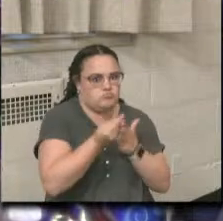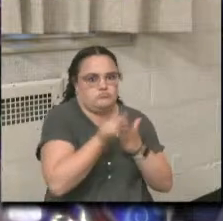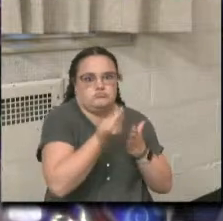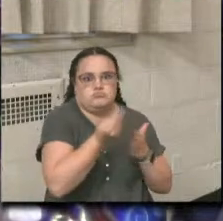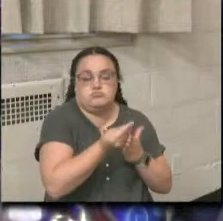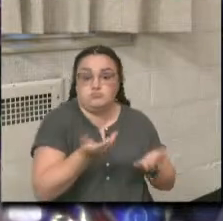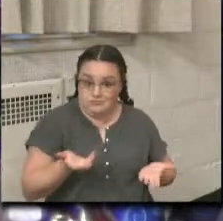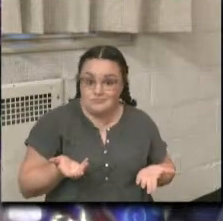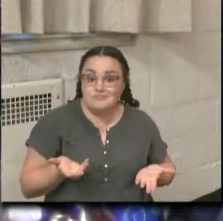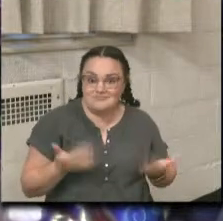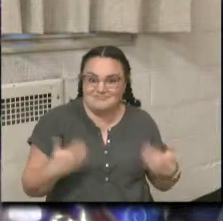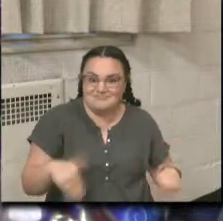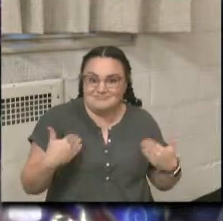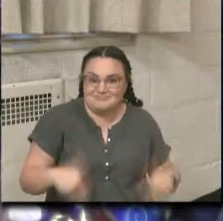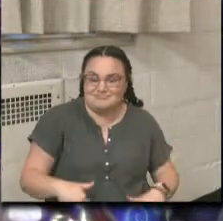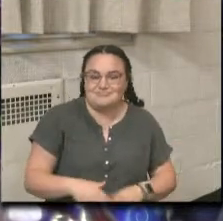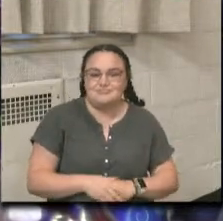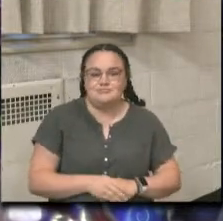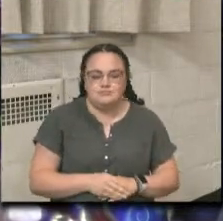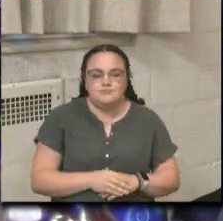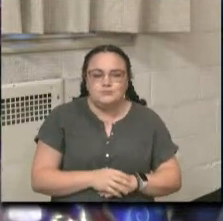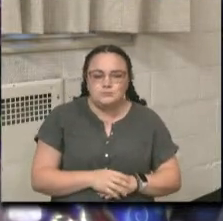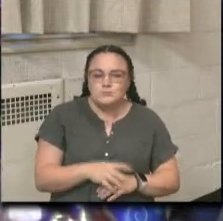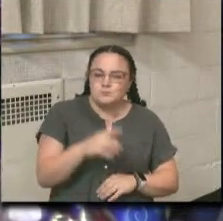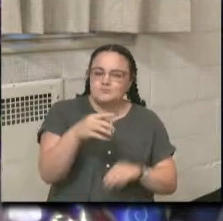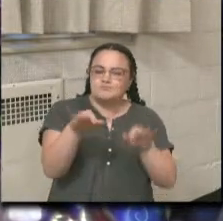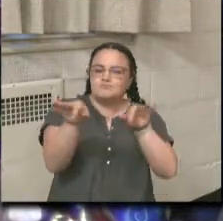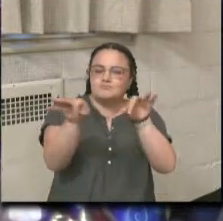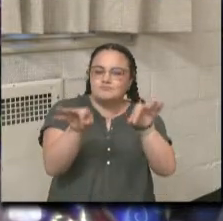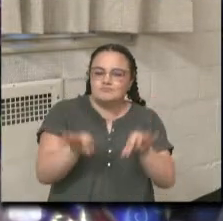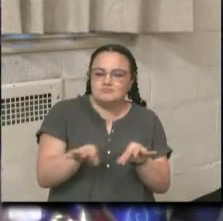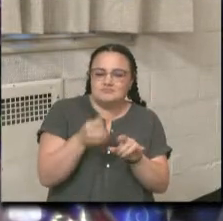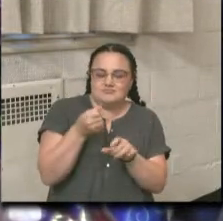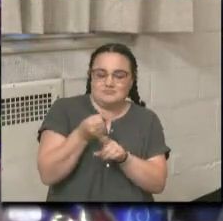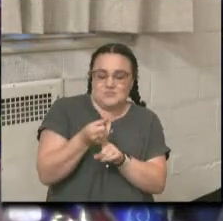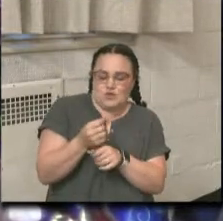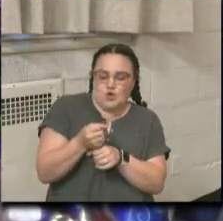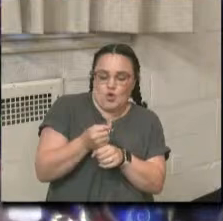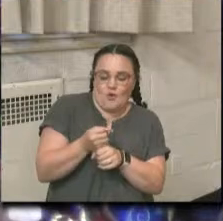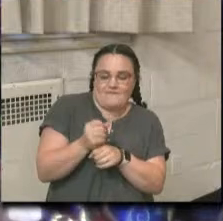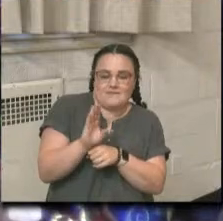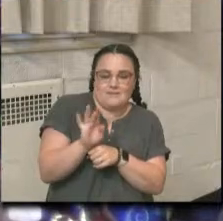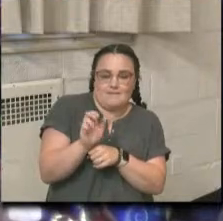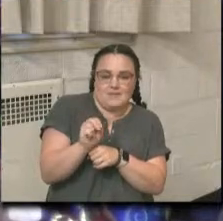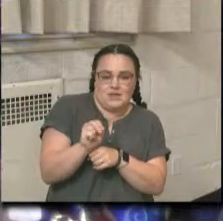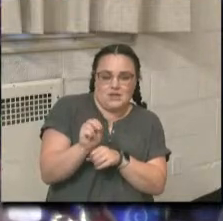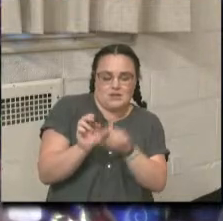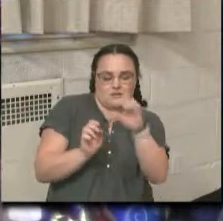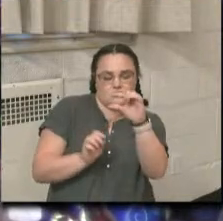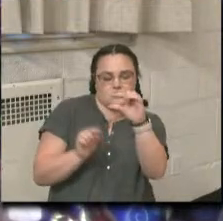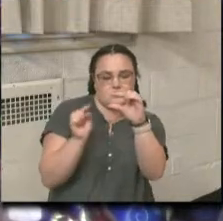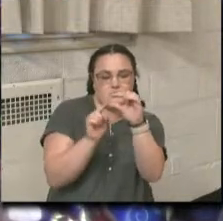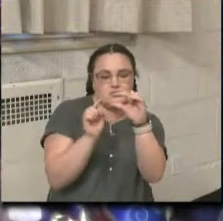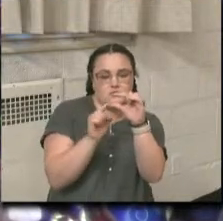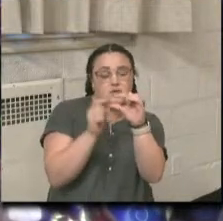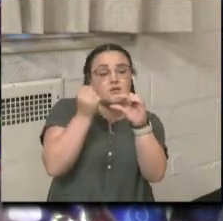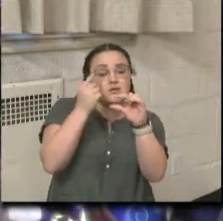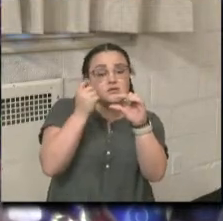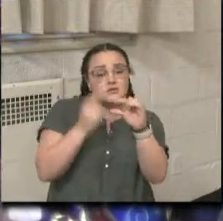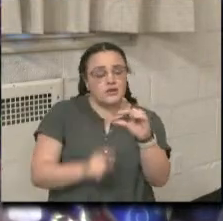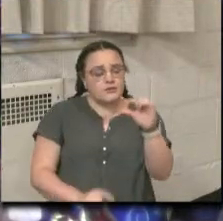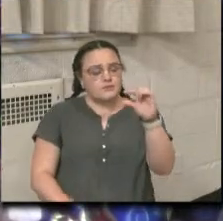tell you about the resilient coffee bean. The process of transforming a